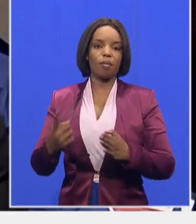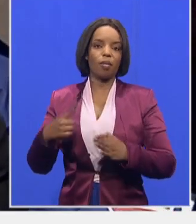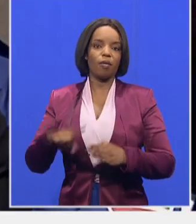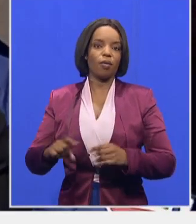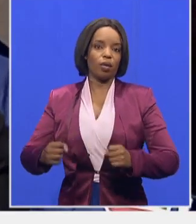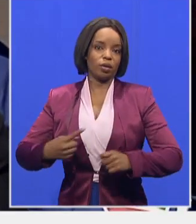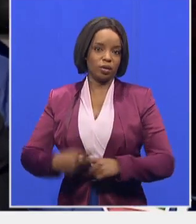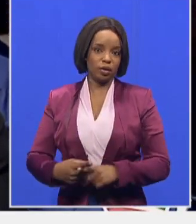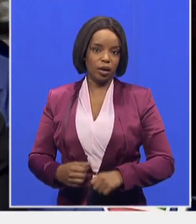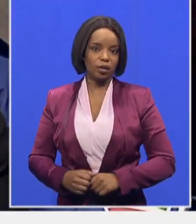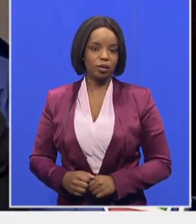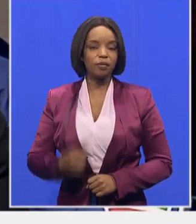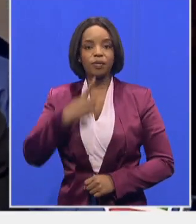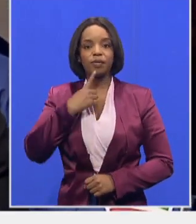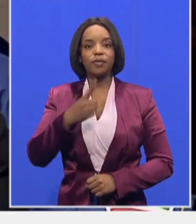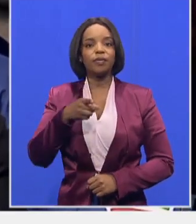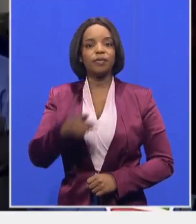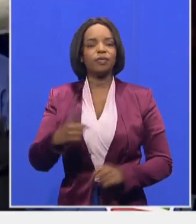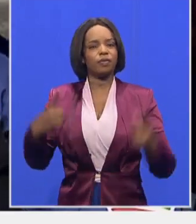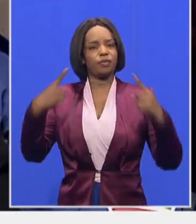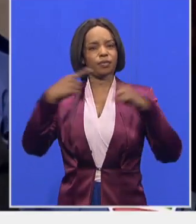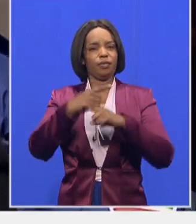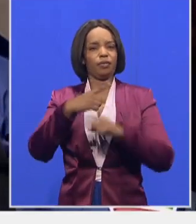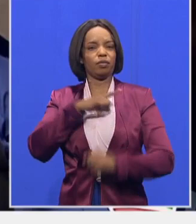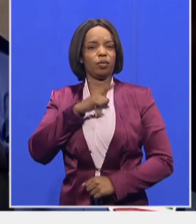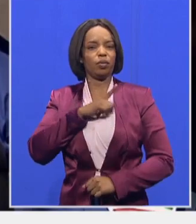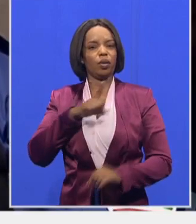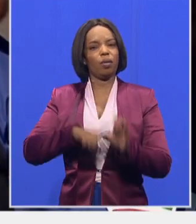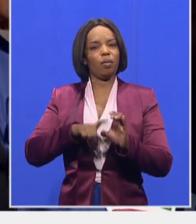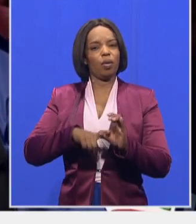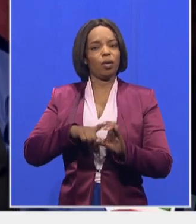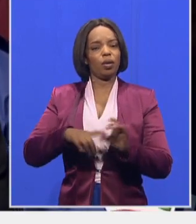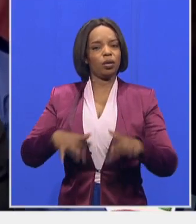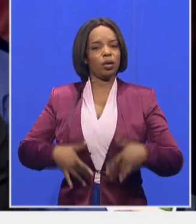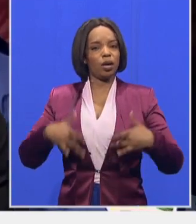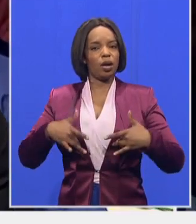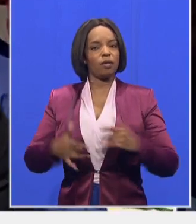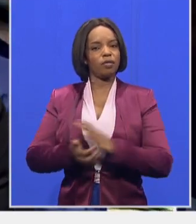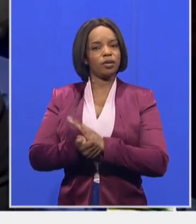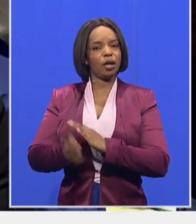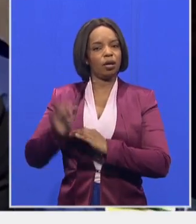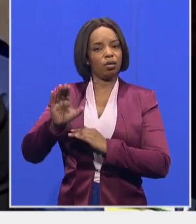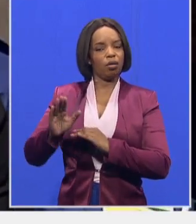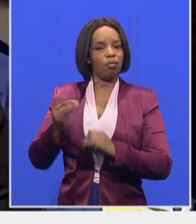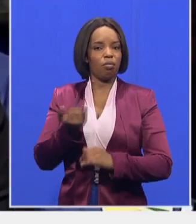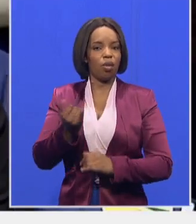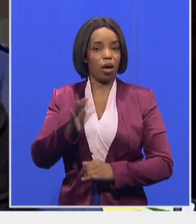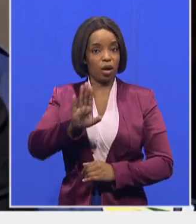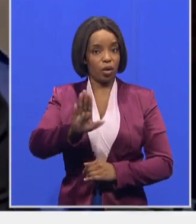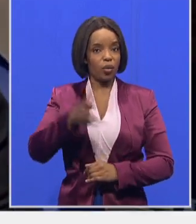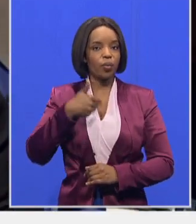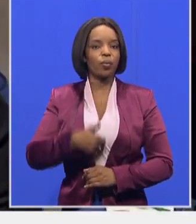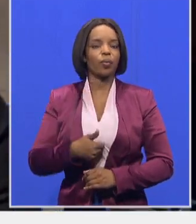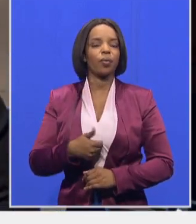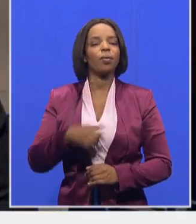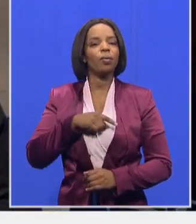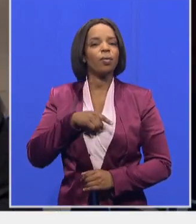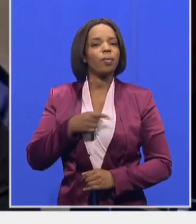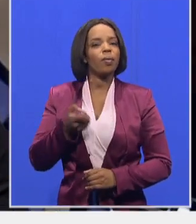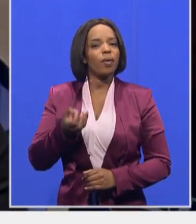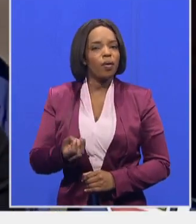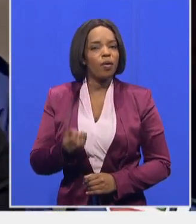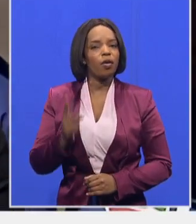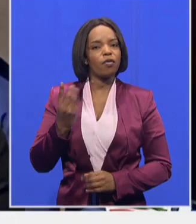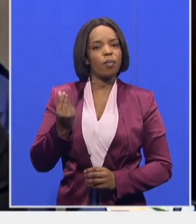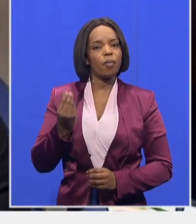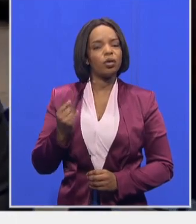contrast rather to the lifestyle or quality of life of ordinary South Africans like me and you. They've highlighted the cabinet perks and said